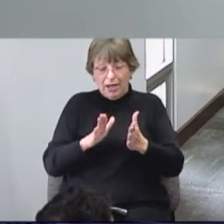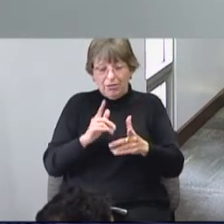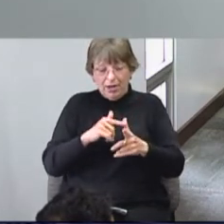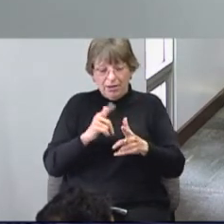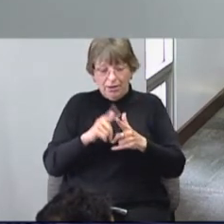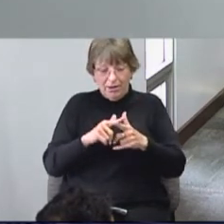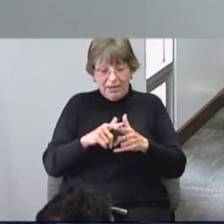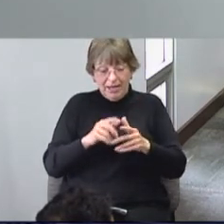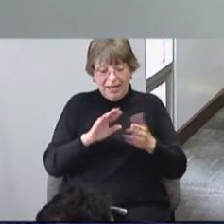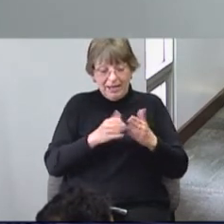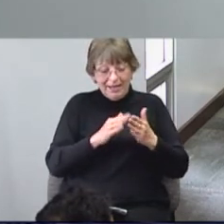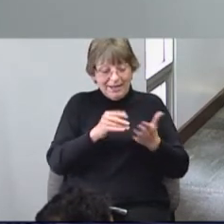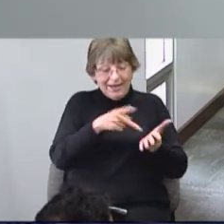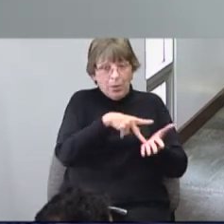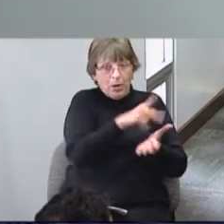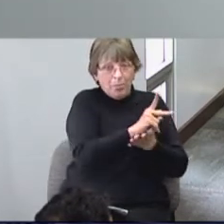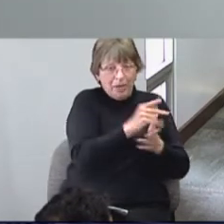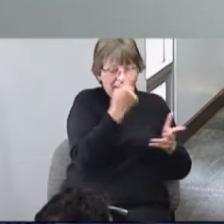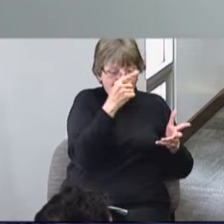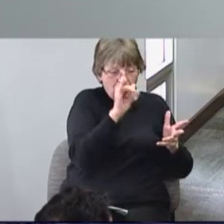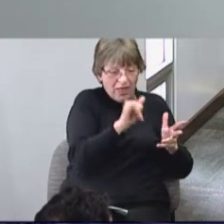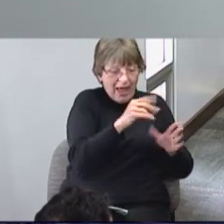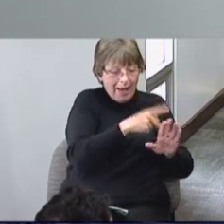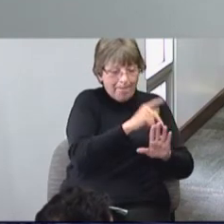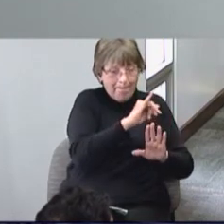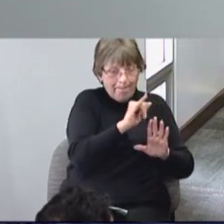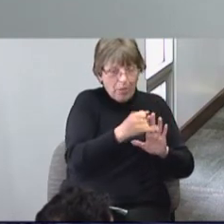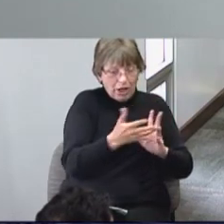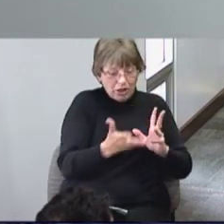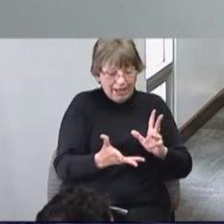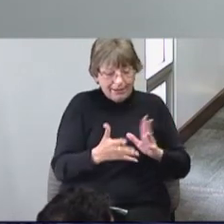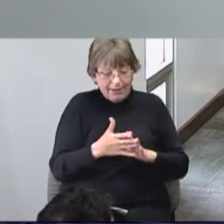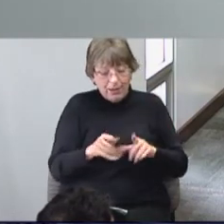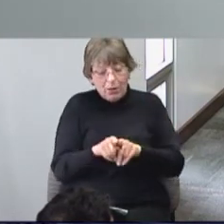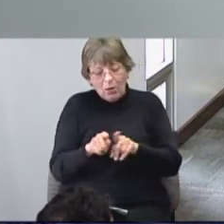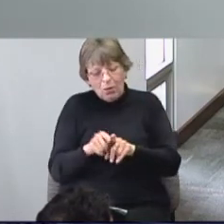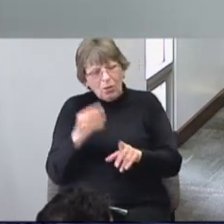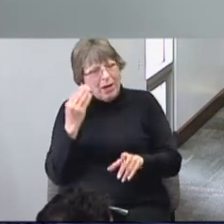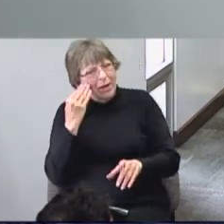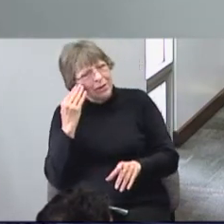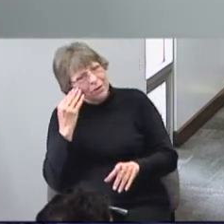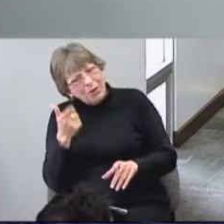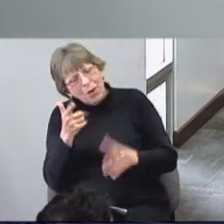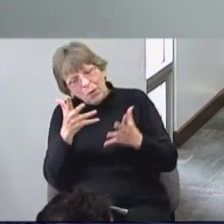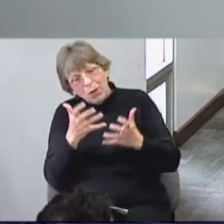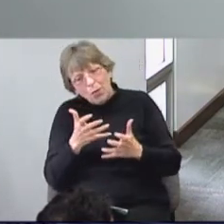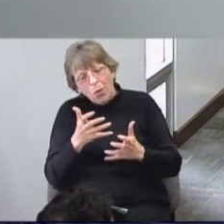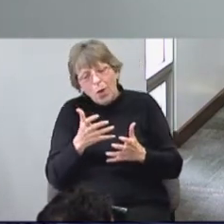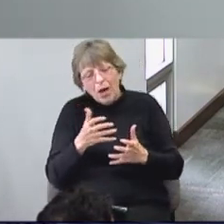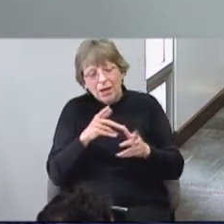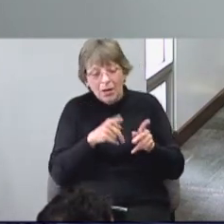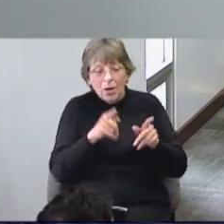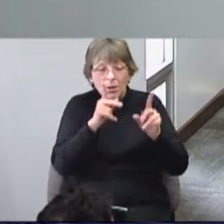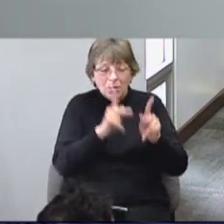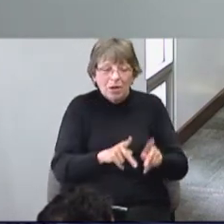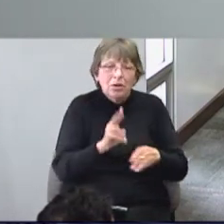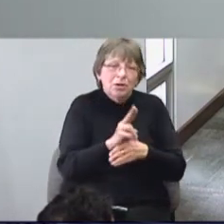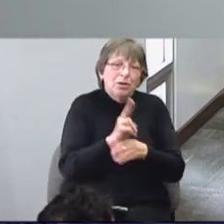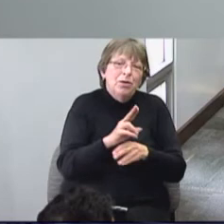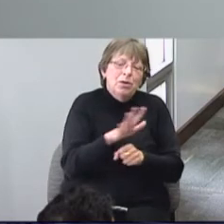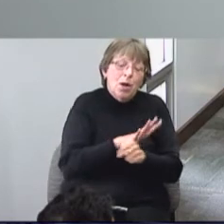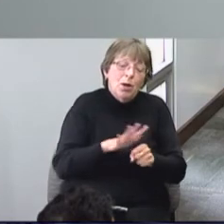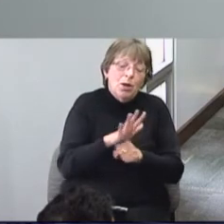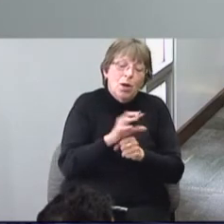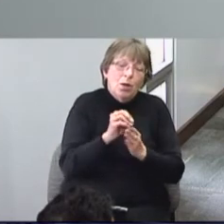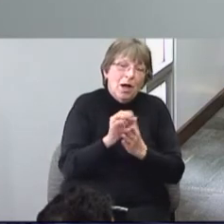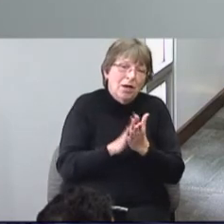for that project. We also did note in there that intent that we really want them to use local contractors if at all possible, and that's